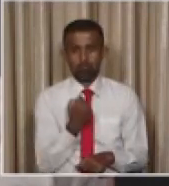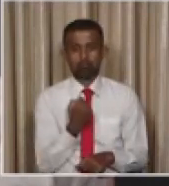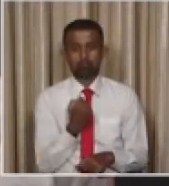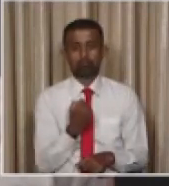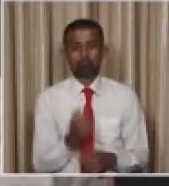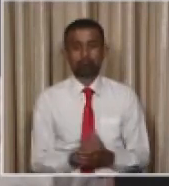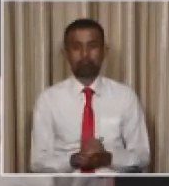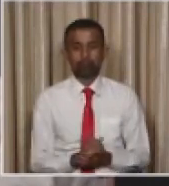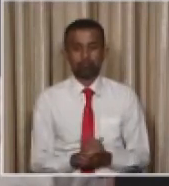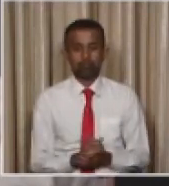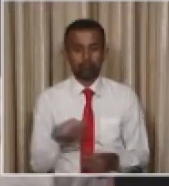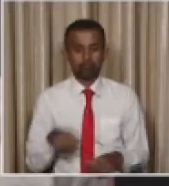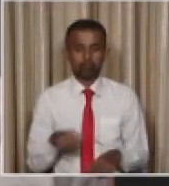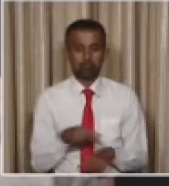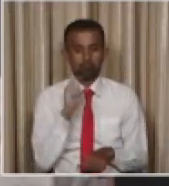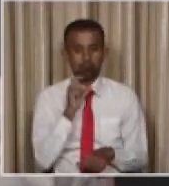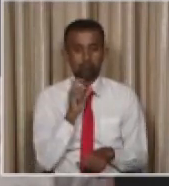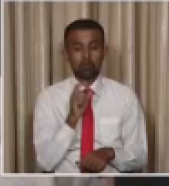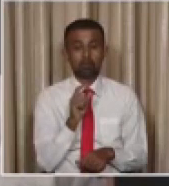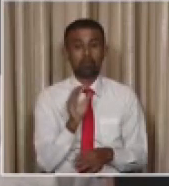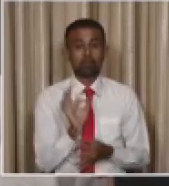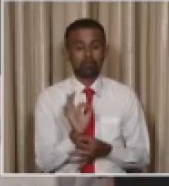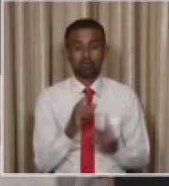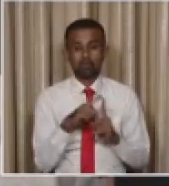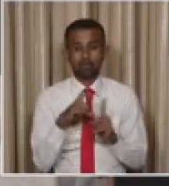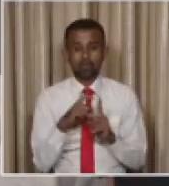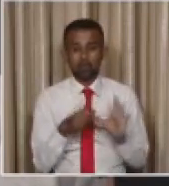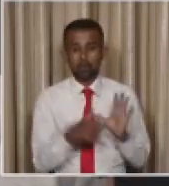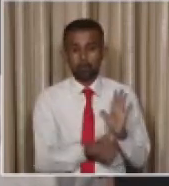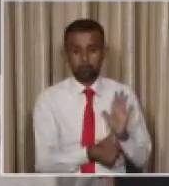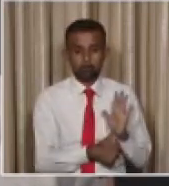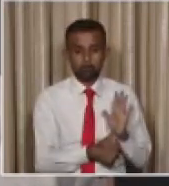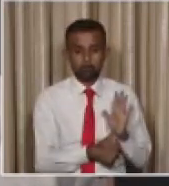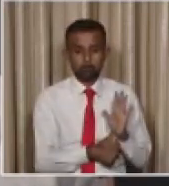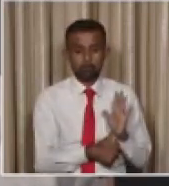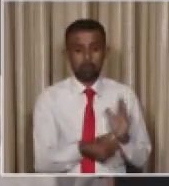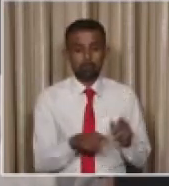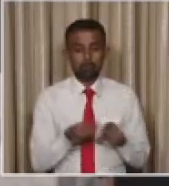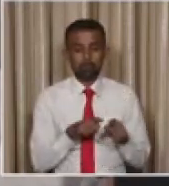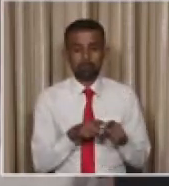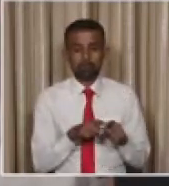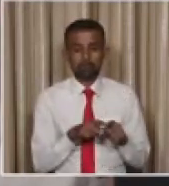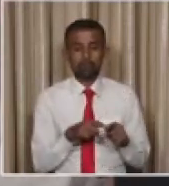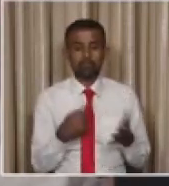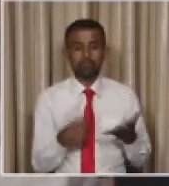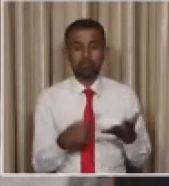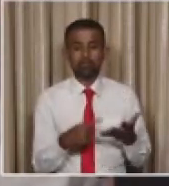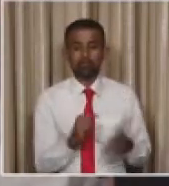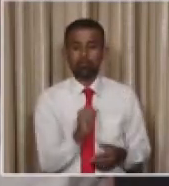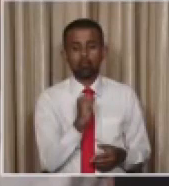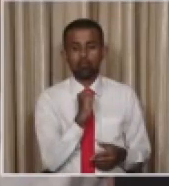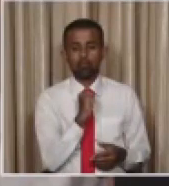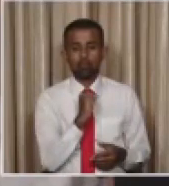Patipatti, Pativeda. I think they should go to the temple and learn what this is, or to a Pirivana before coming and telling